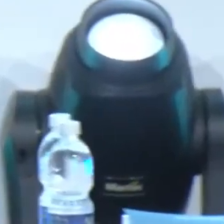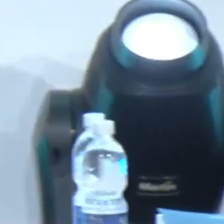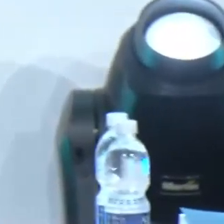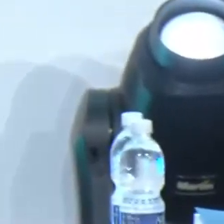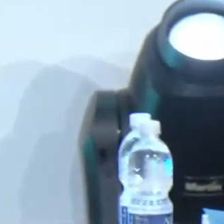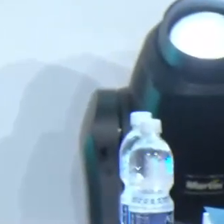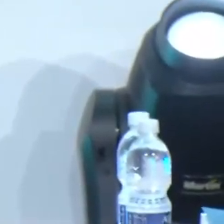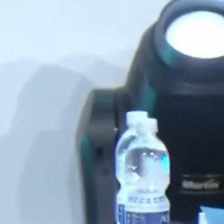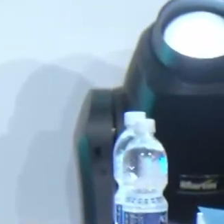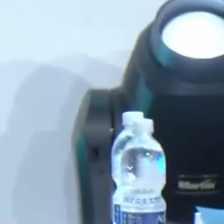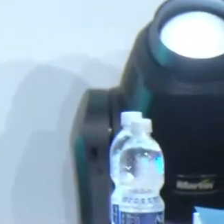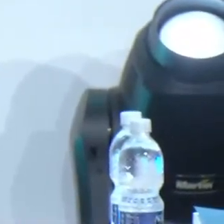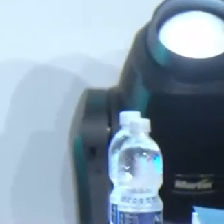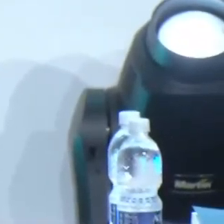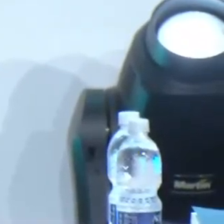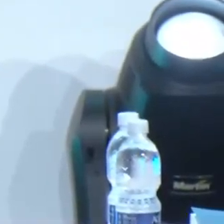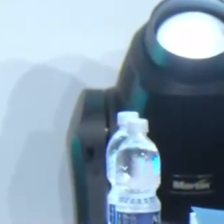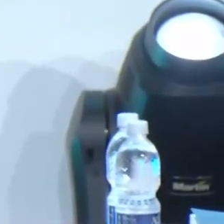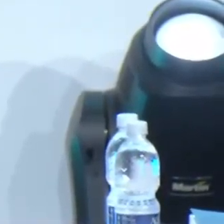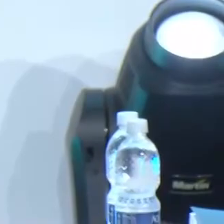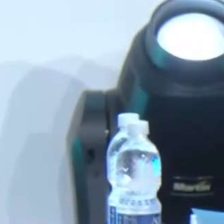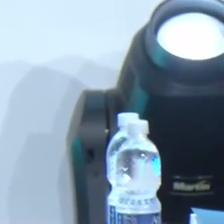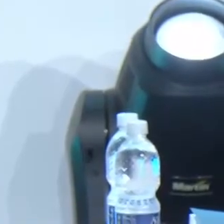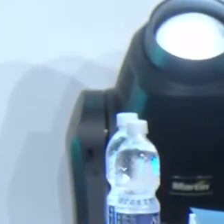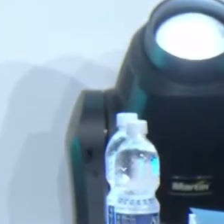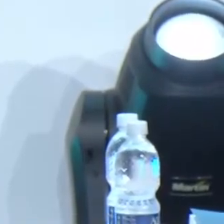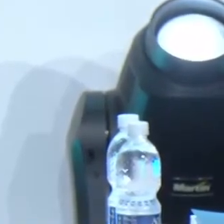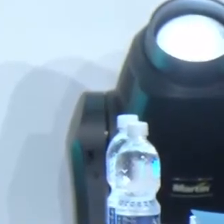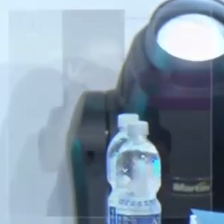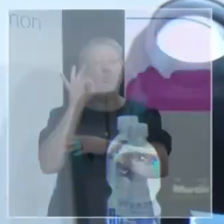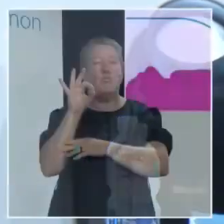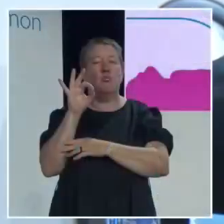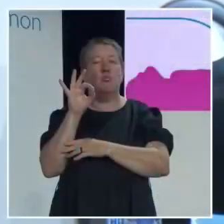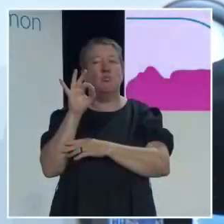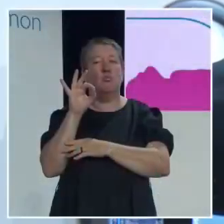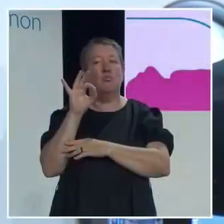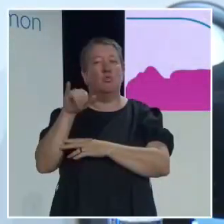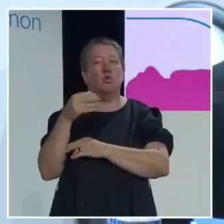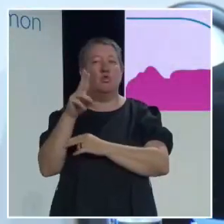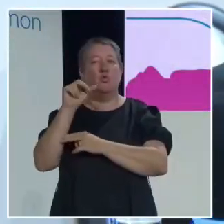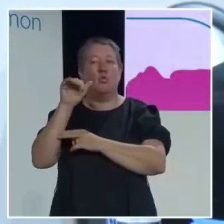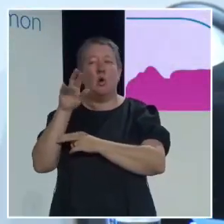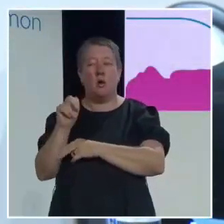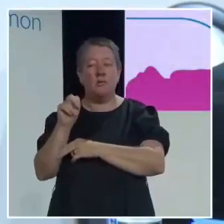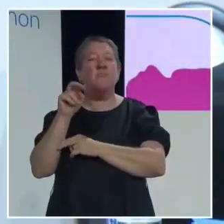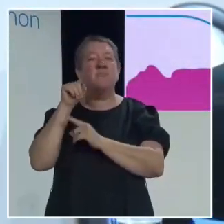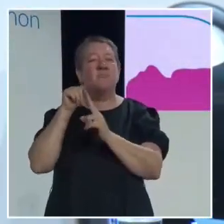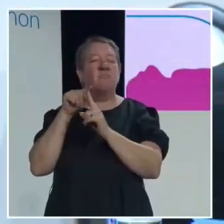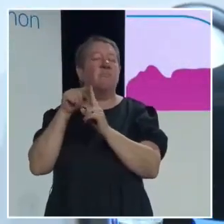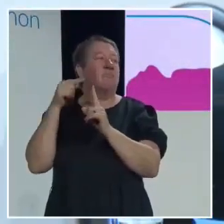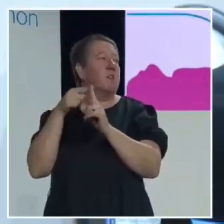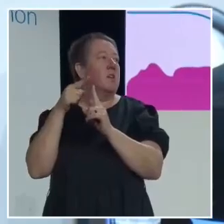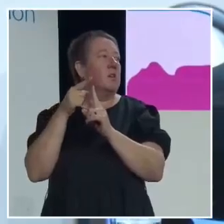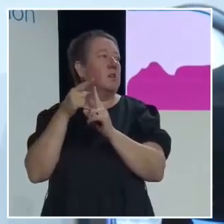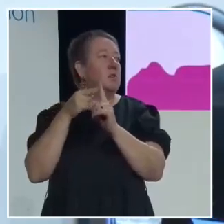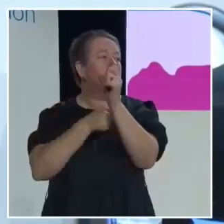will be introduced. Our moderators this morning are Professor Jiajin Zhu, the Executive Deputy Dean at the Institute of New Structural